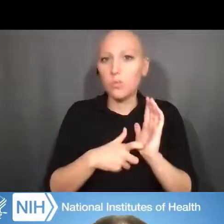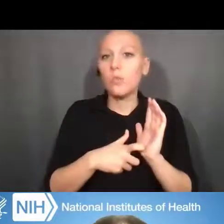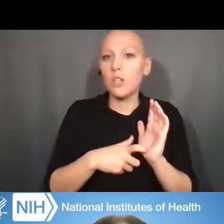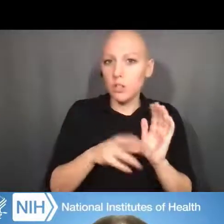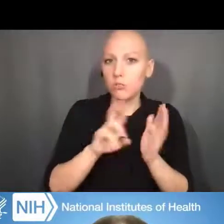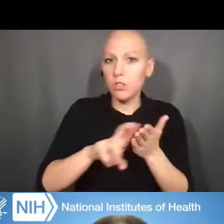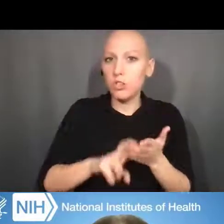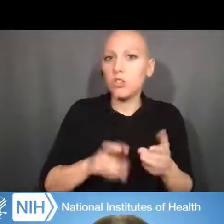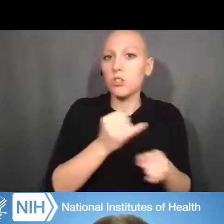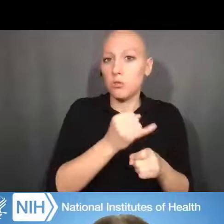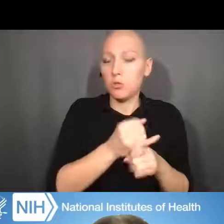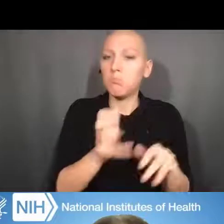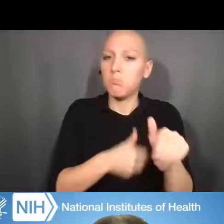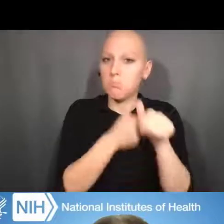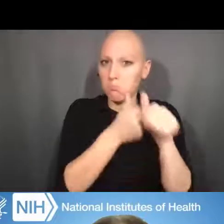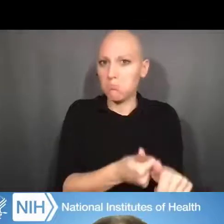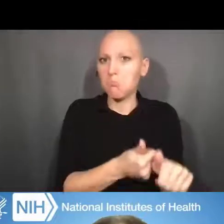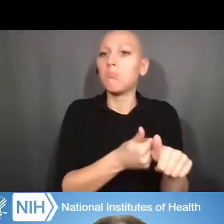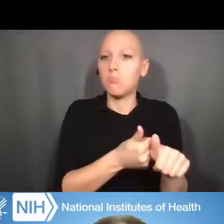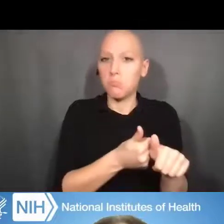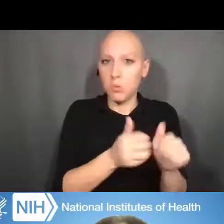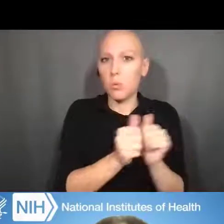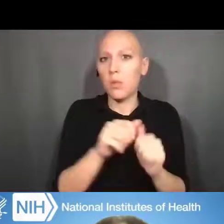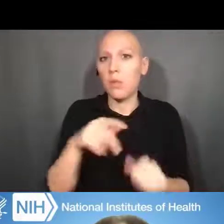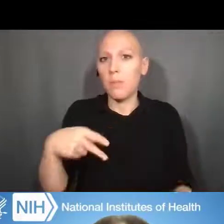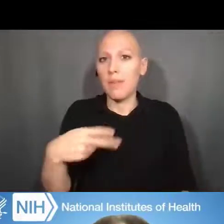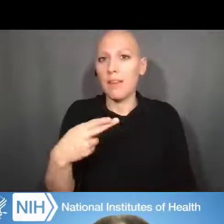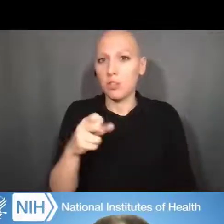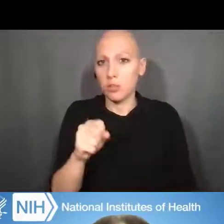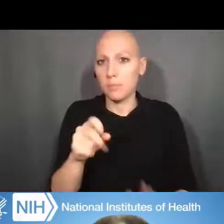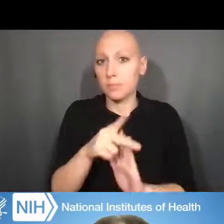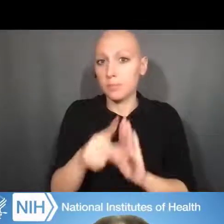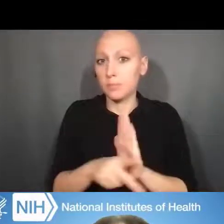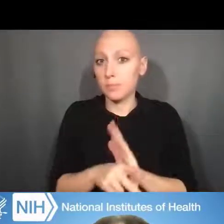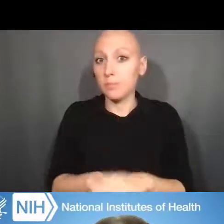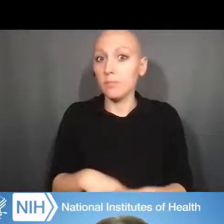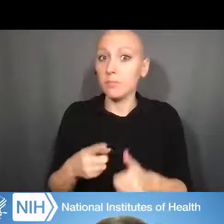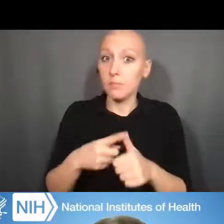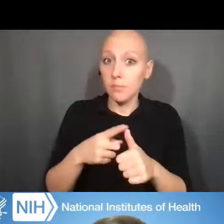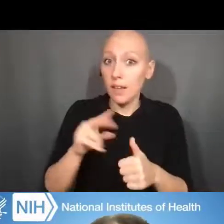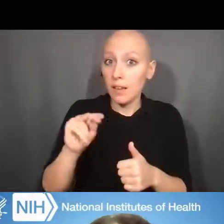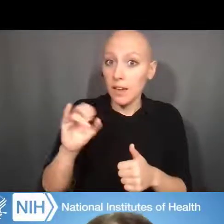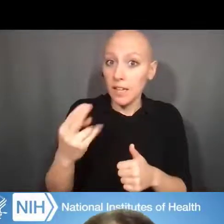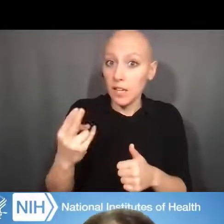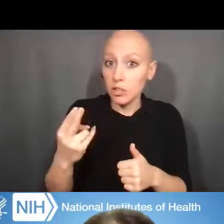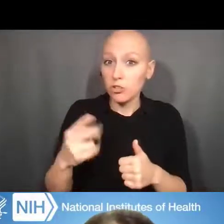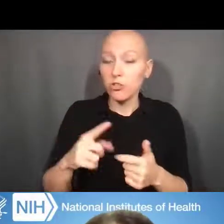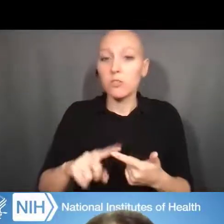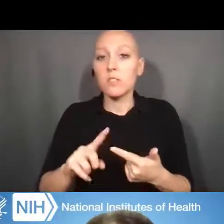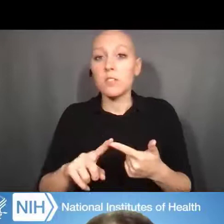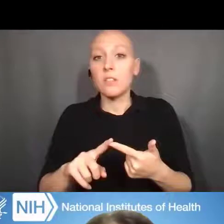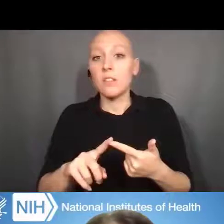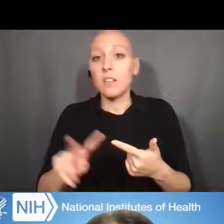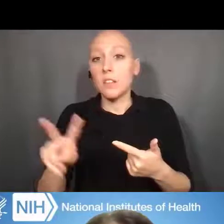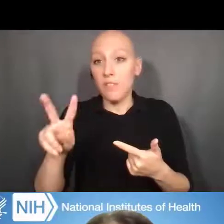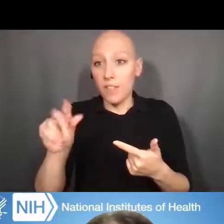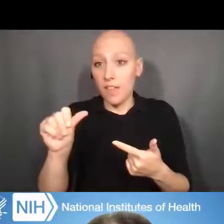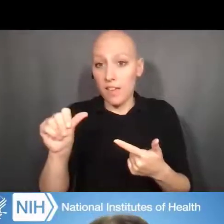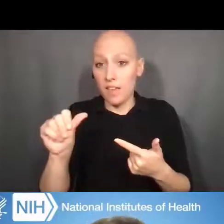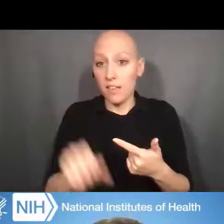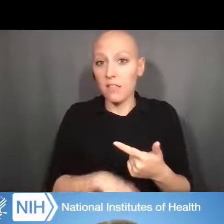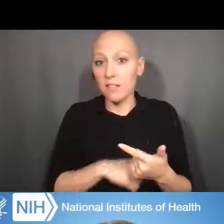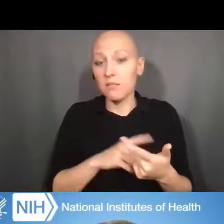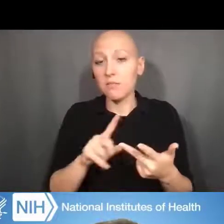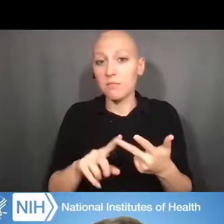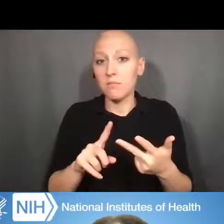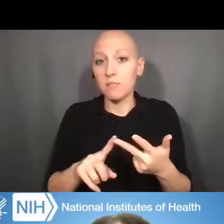the PHS policy? Is it A, NIH, B, the Department of Veterans Affairs, or